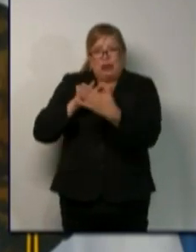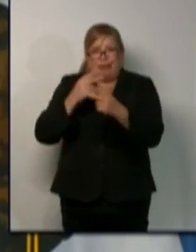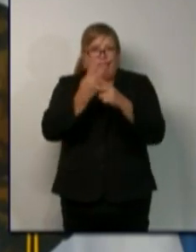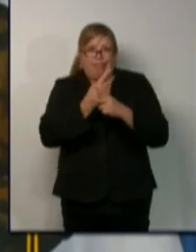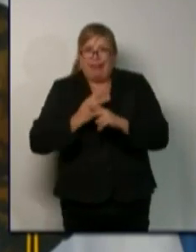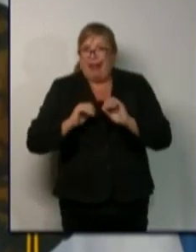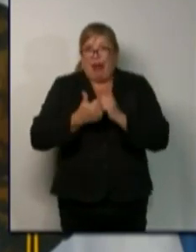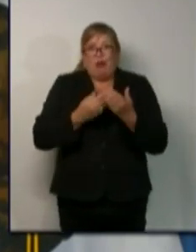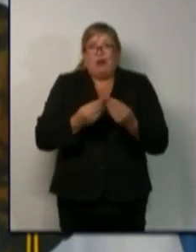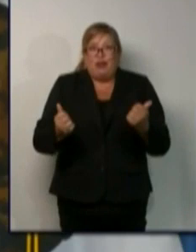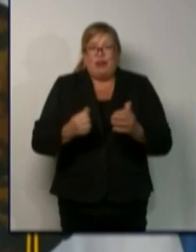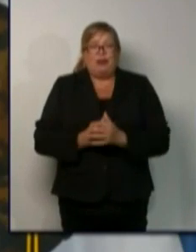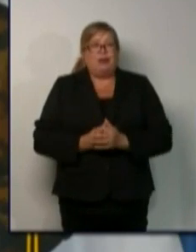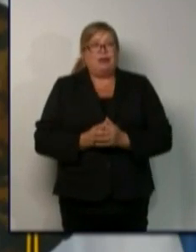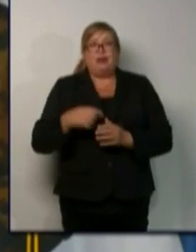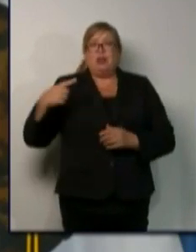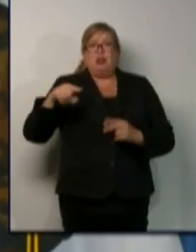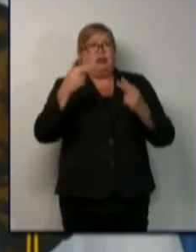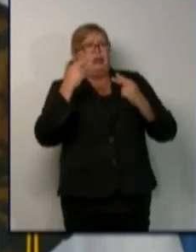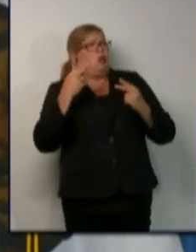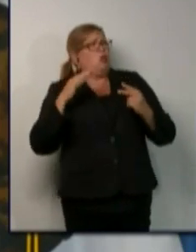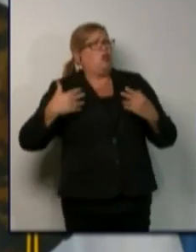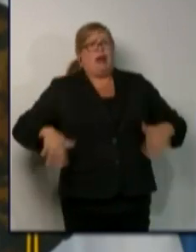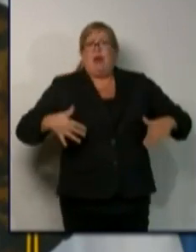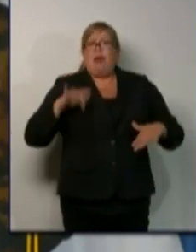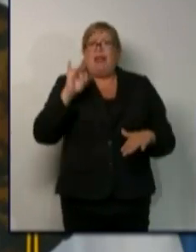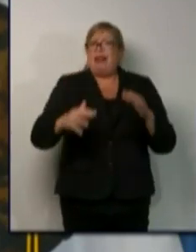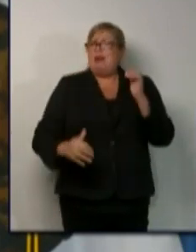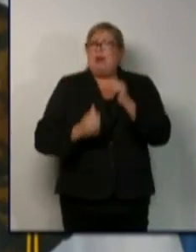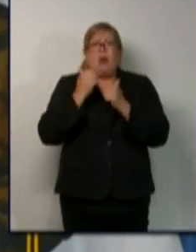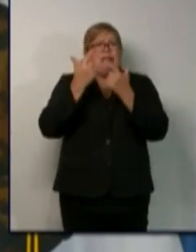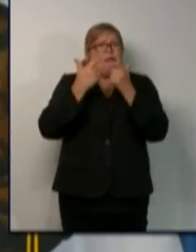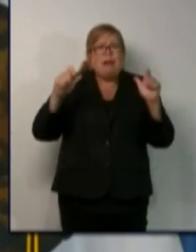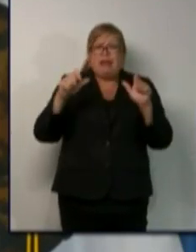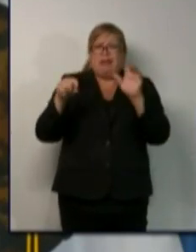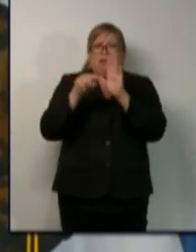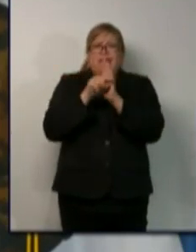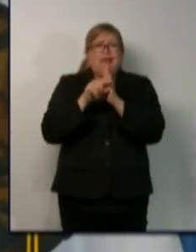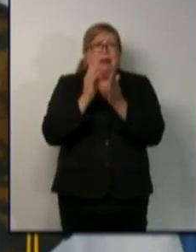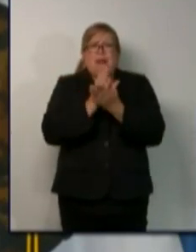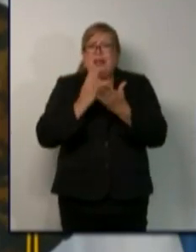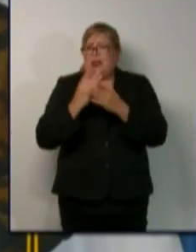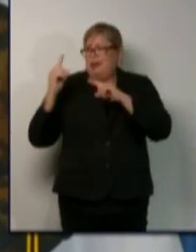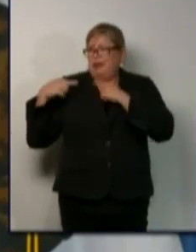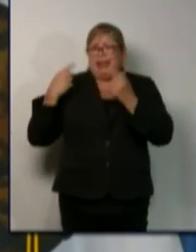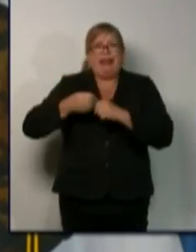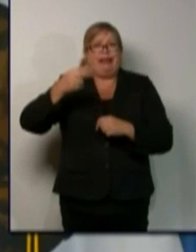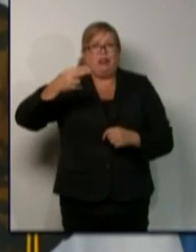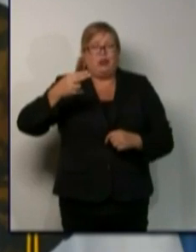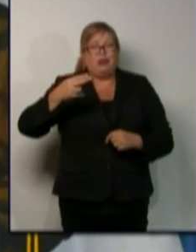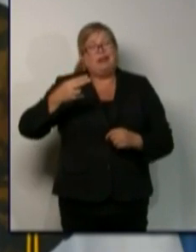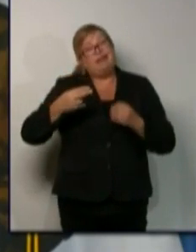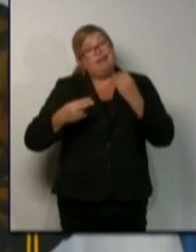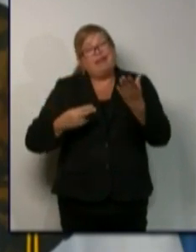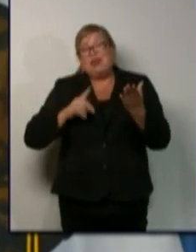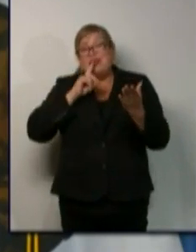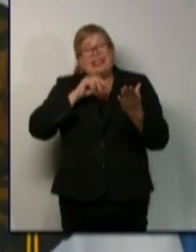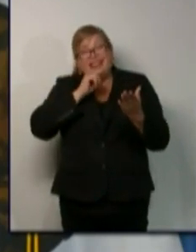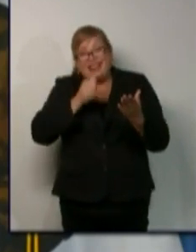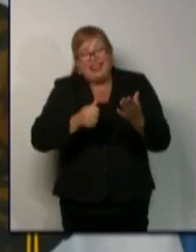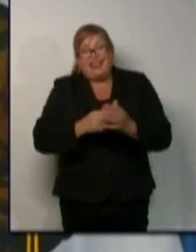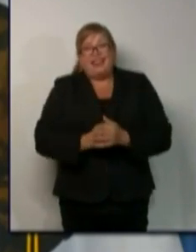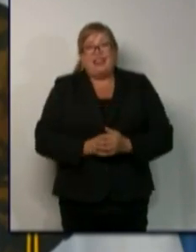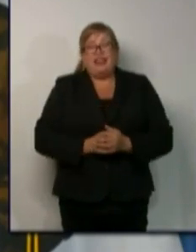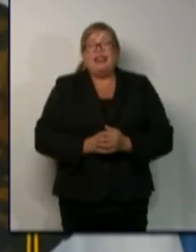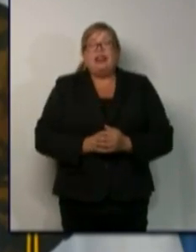well, that's the biggest budget deficit we've ever heard in California's history. In a remarkable way, it is not. The